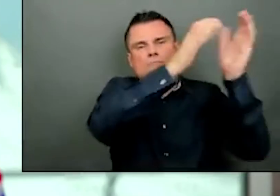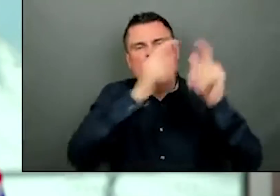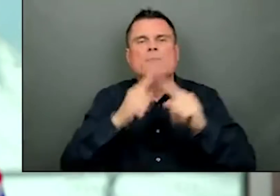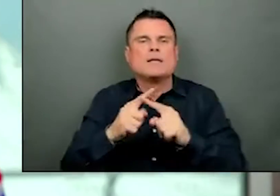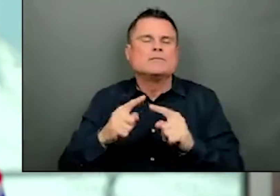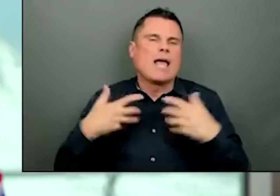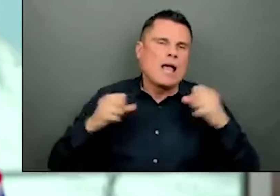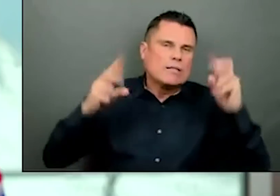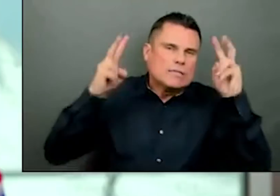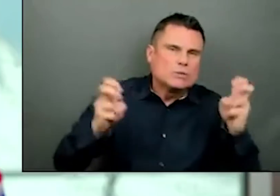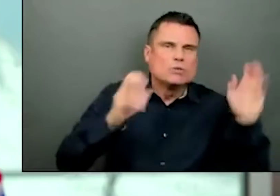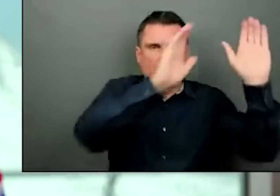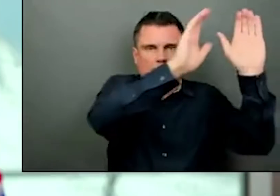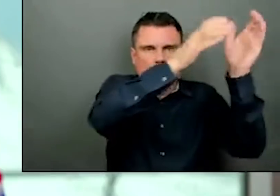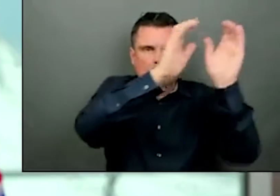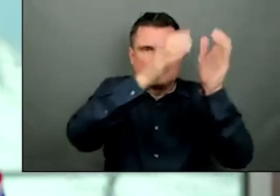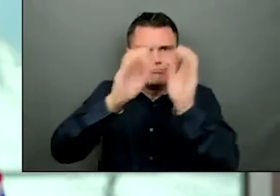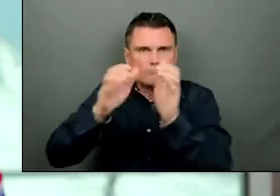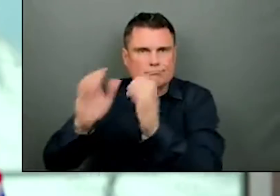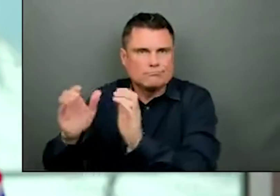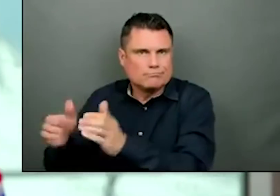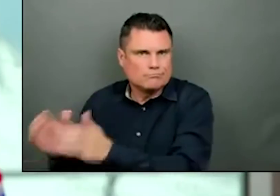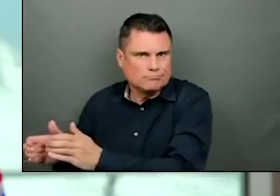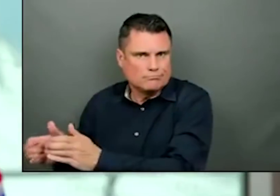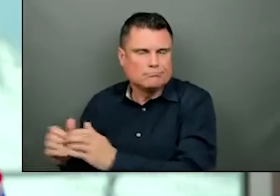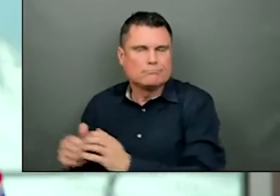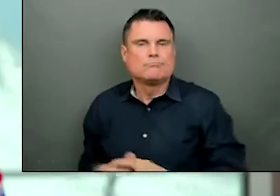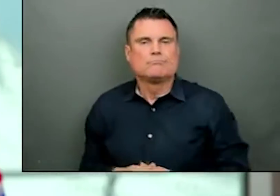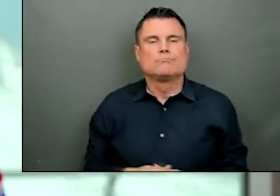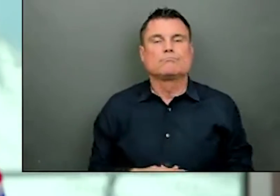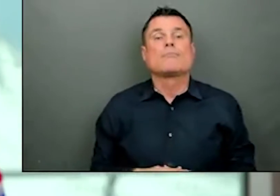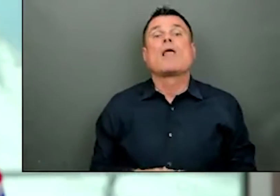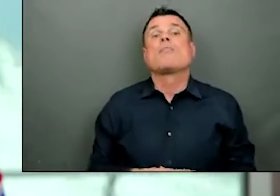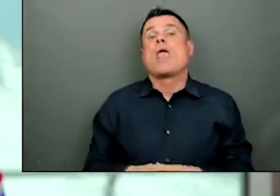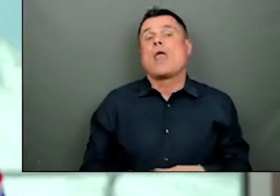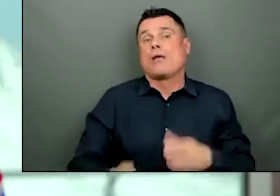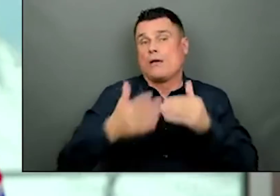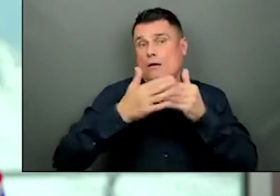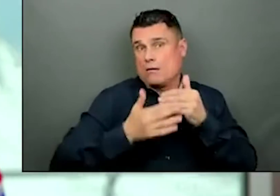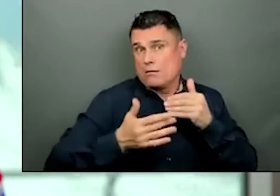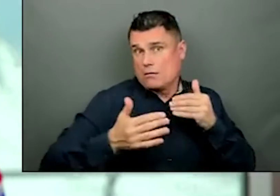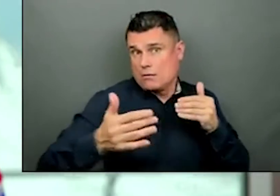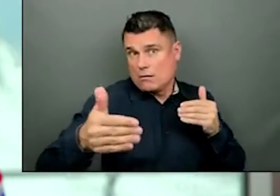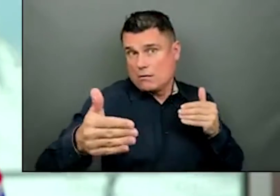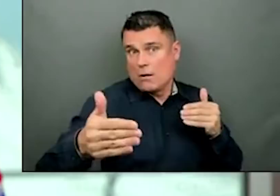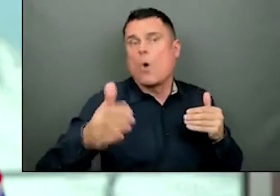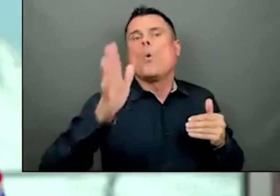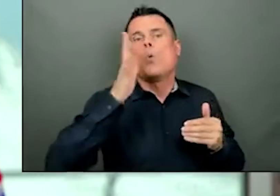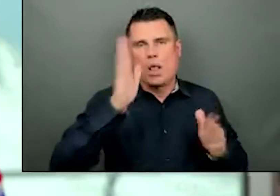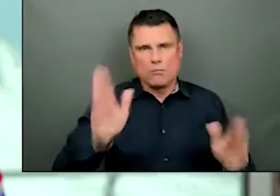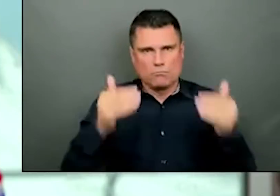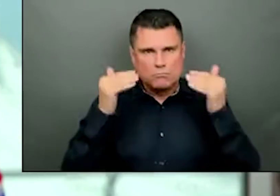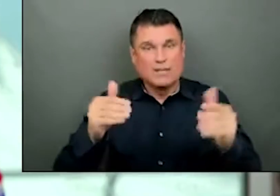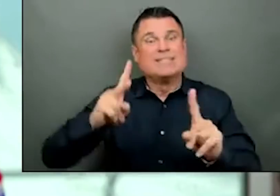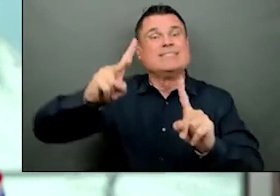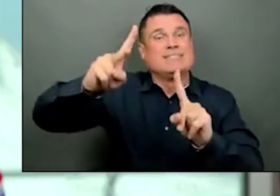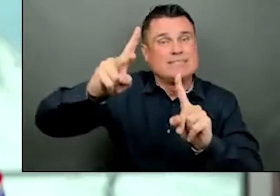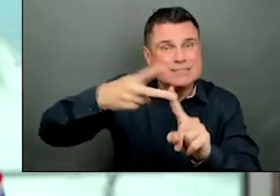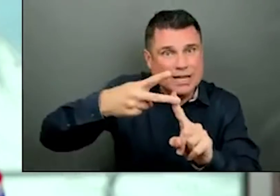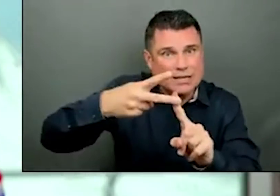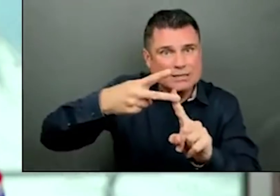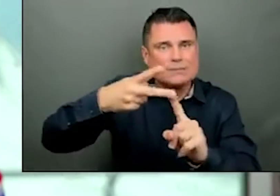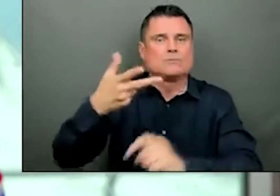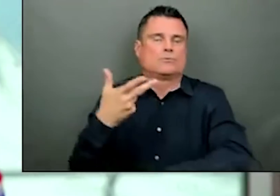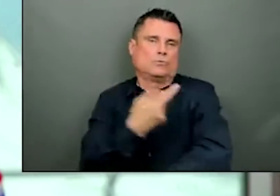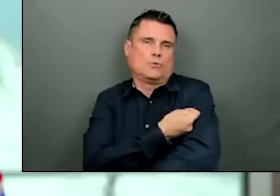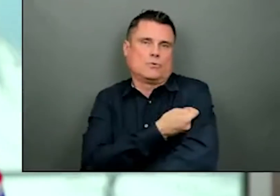carefully at this evidence, as have we here in British Columbia, and advised that the time between the first and second doses of